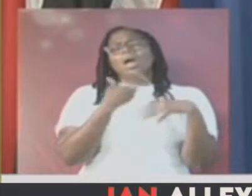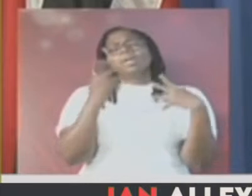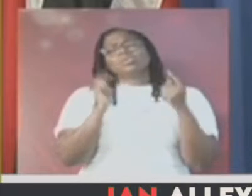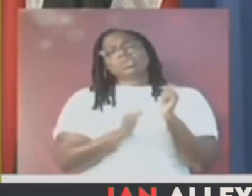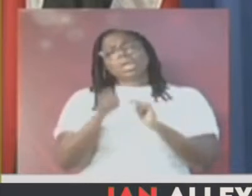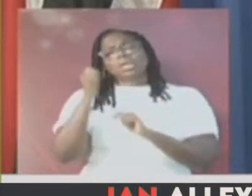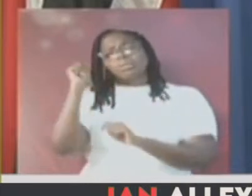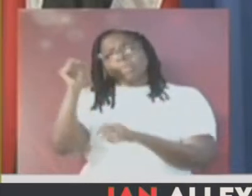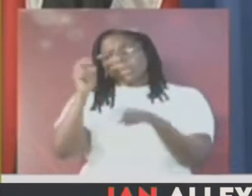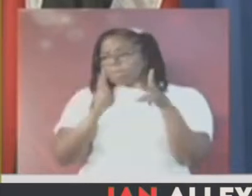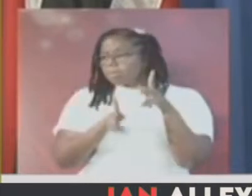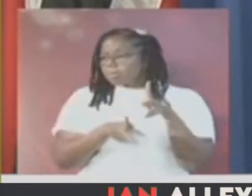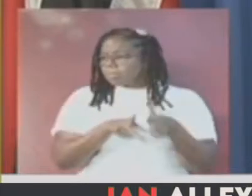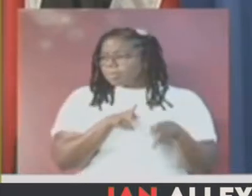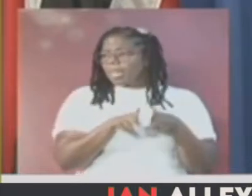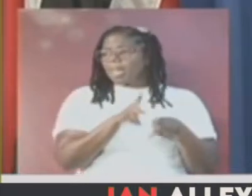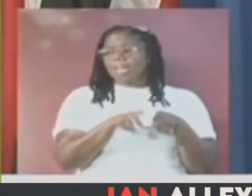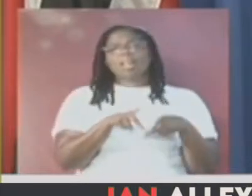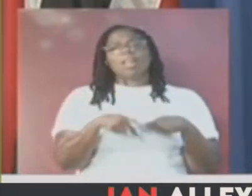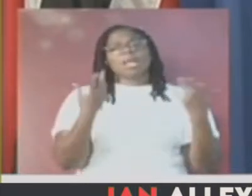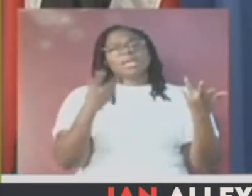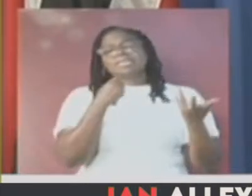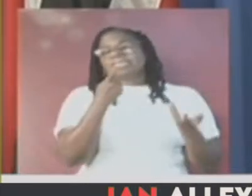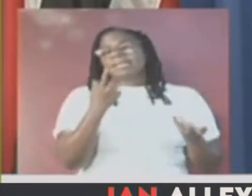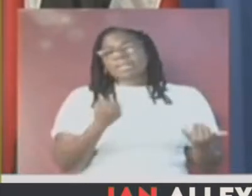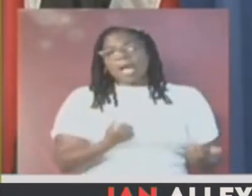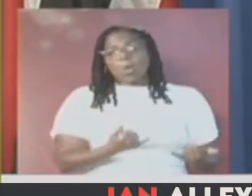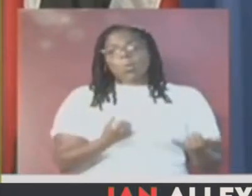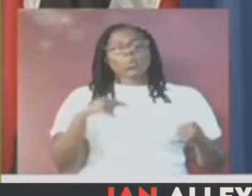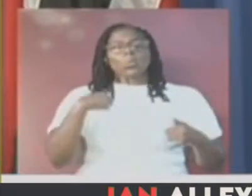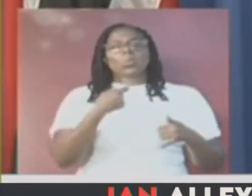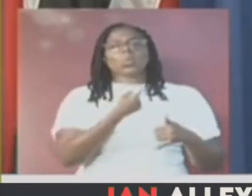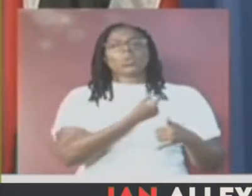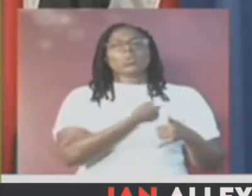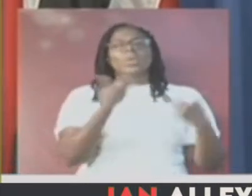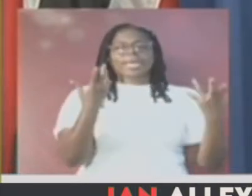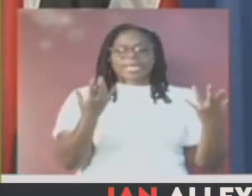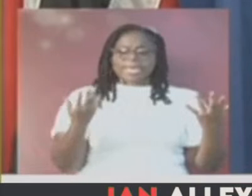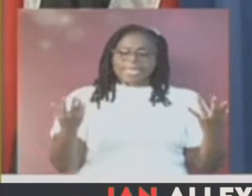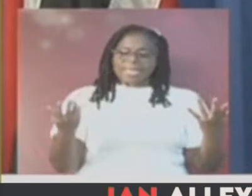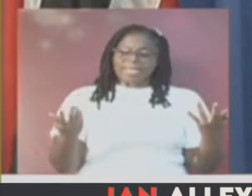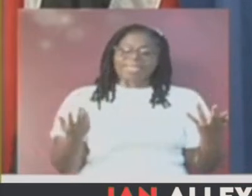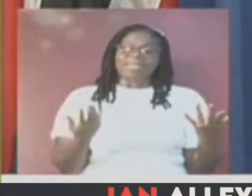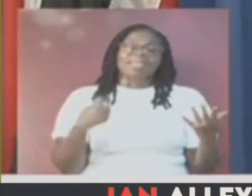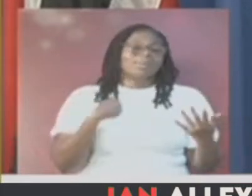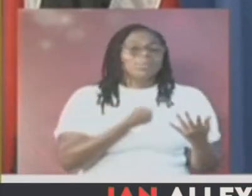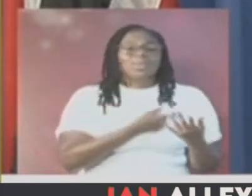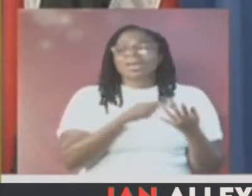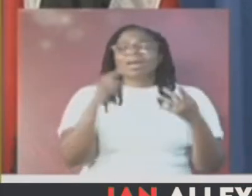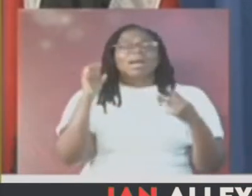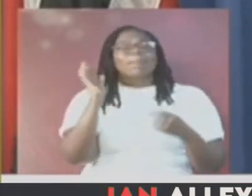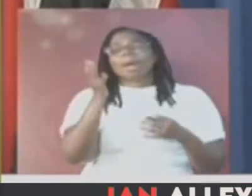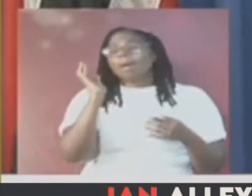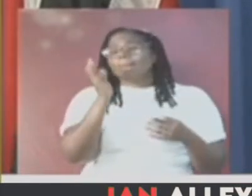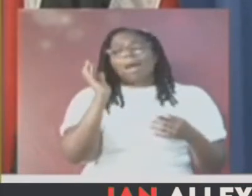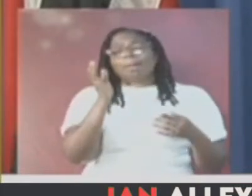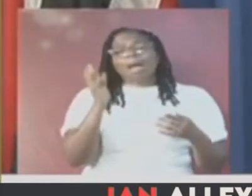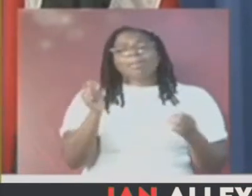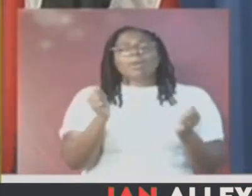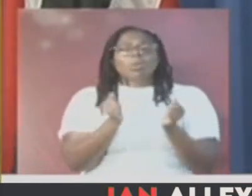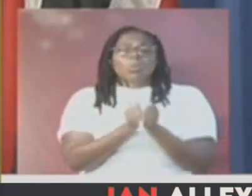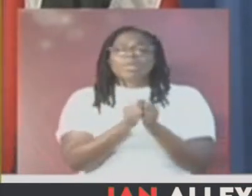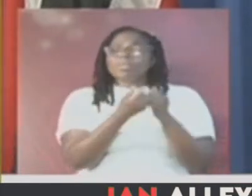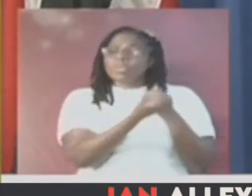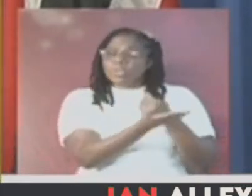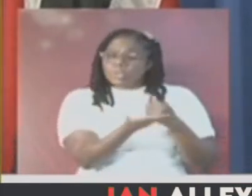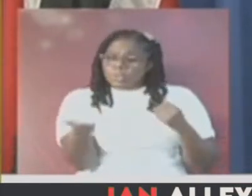you, because we have been meeting here for almost a year and a half.